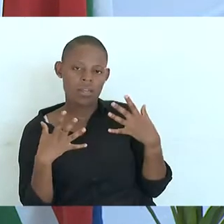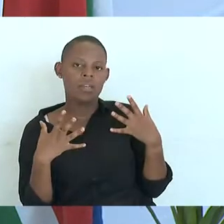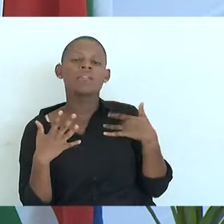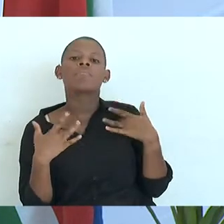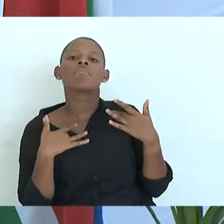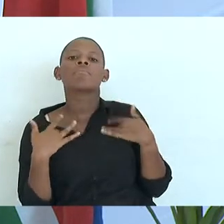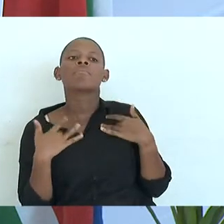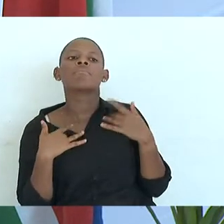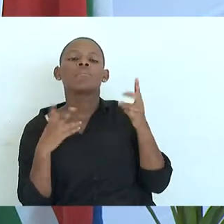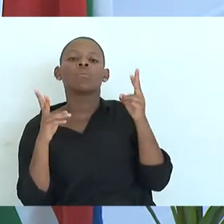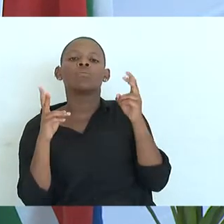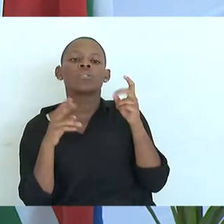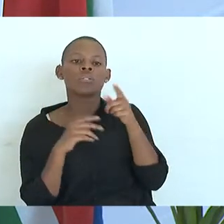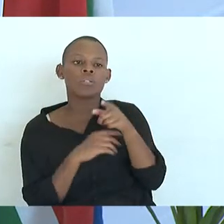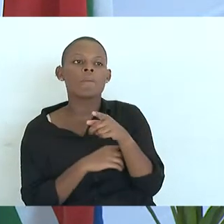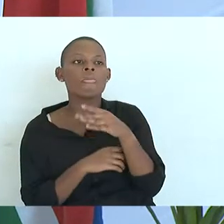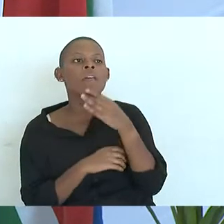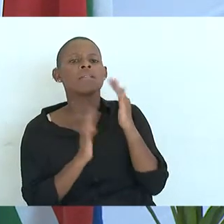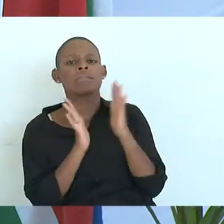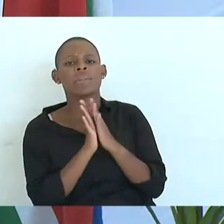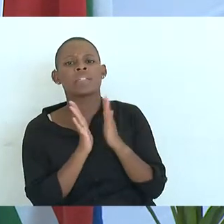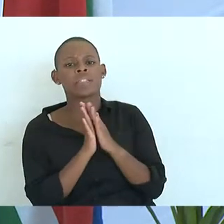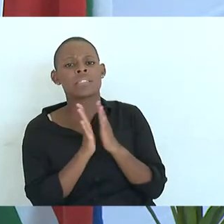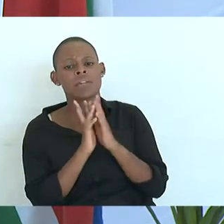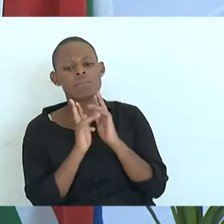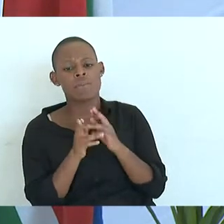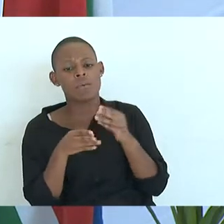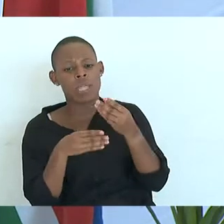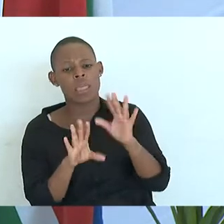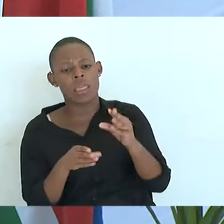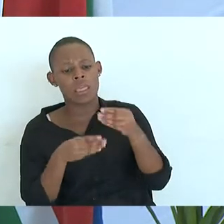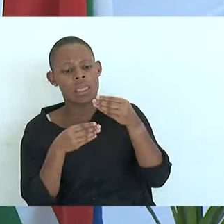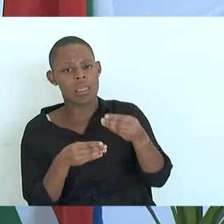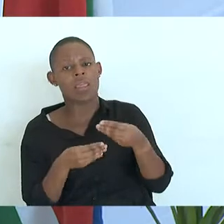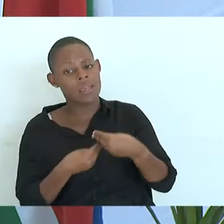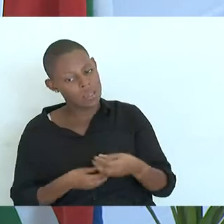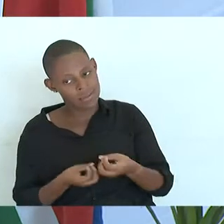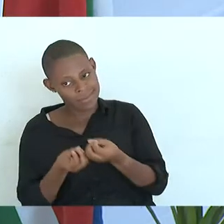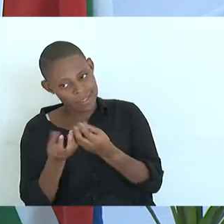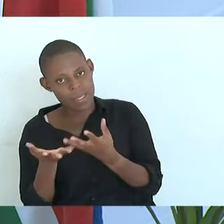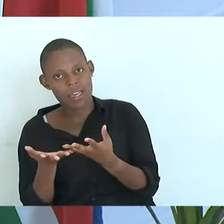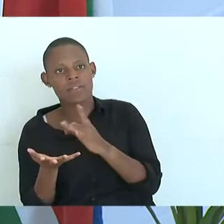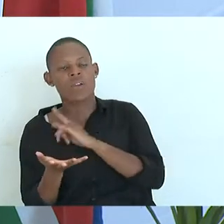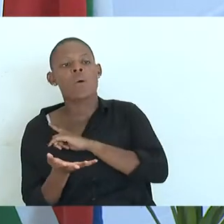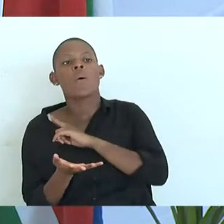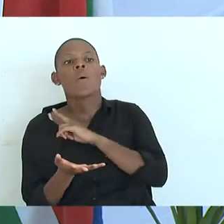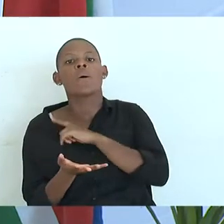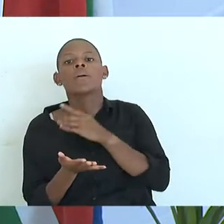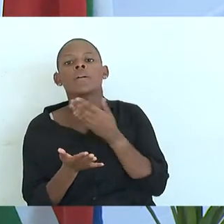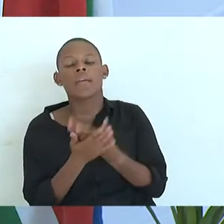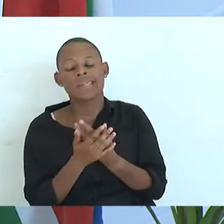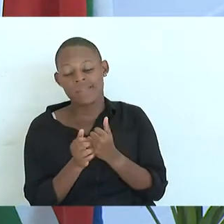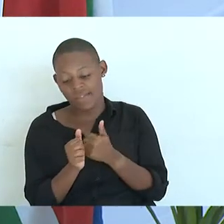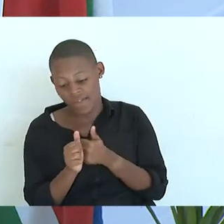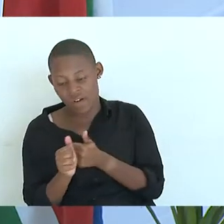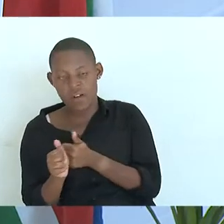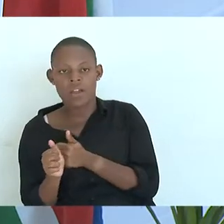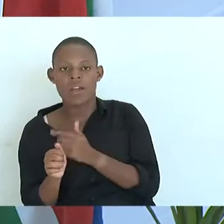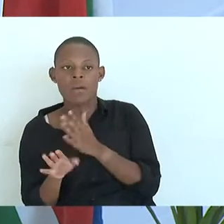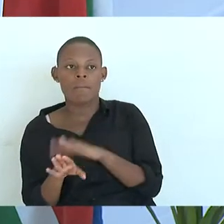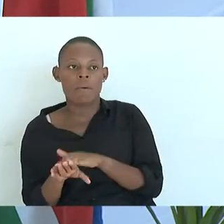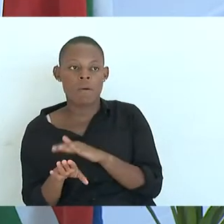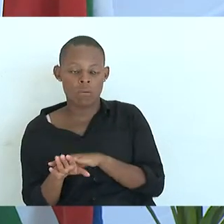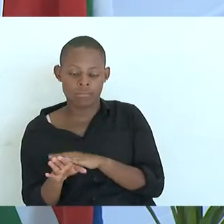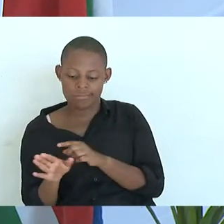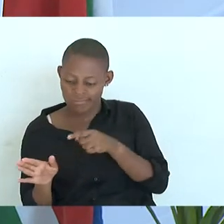will kindly request that we get a report on the issue so that we will be able to follow